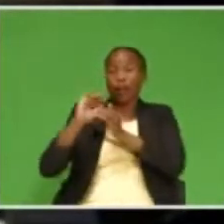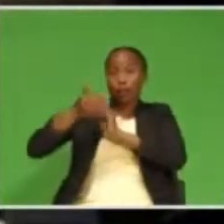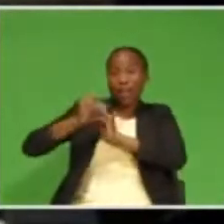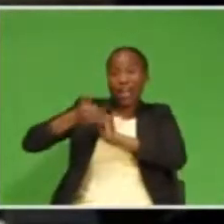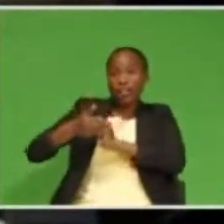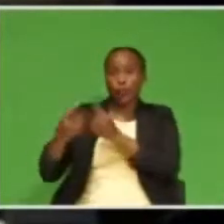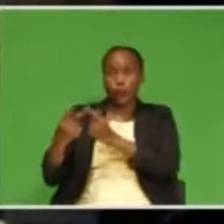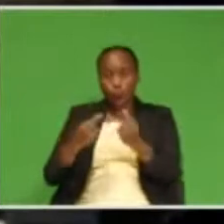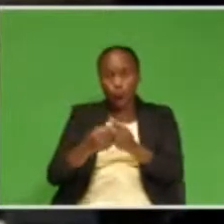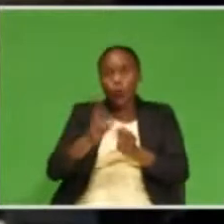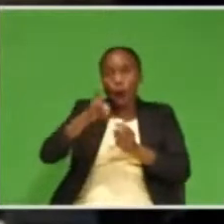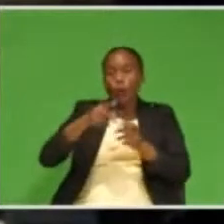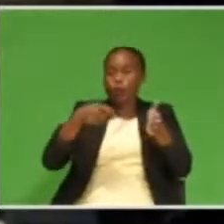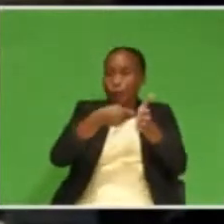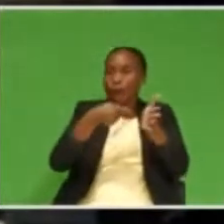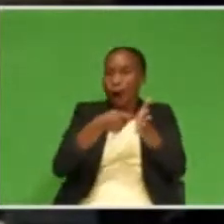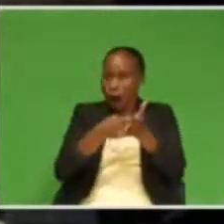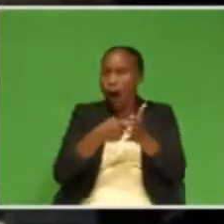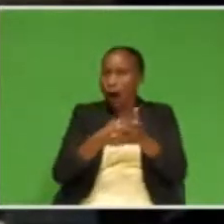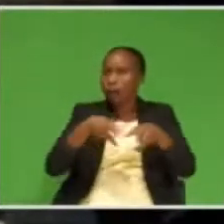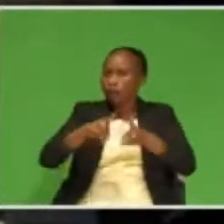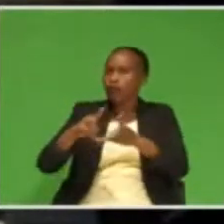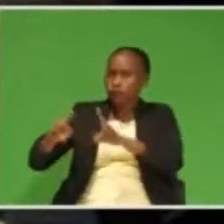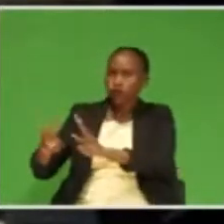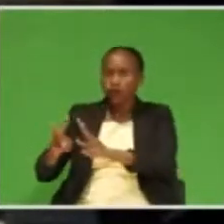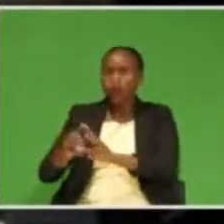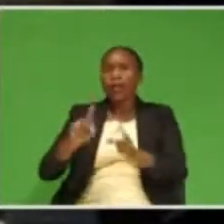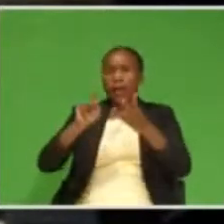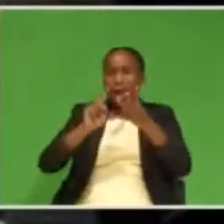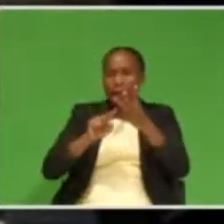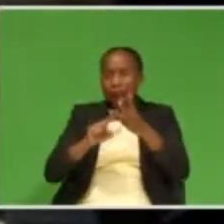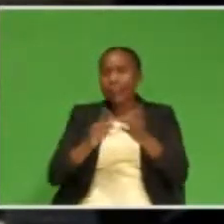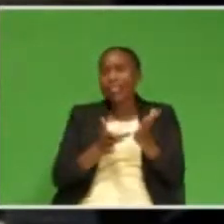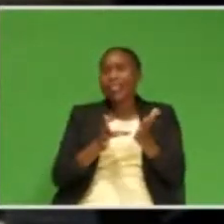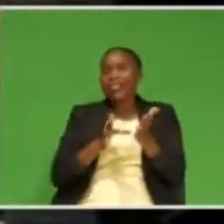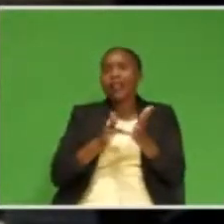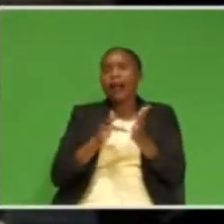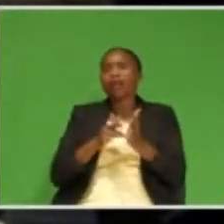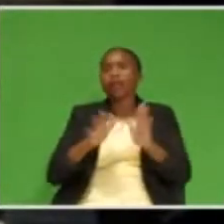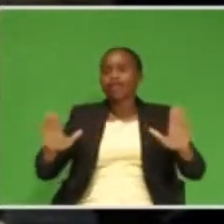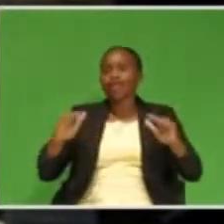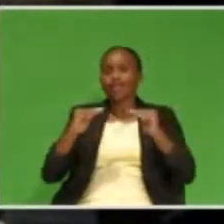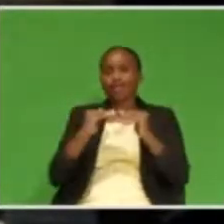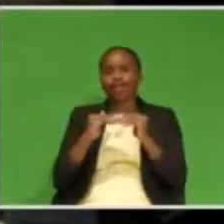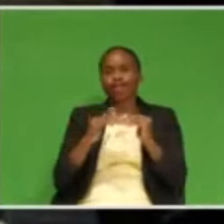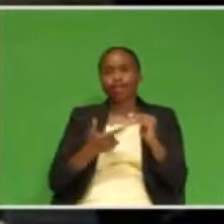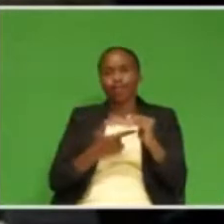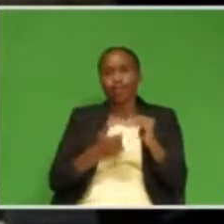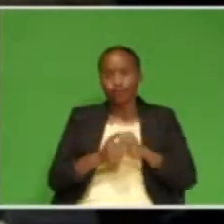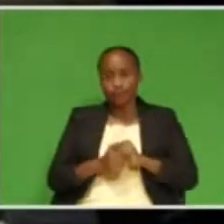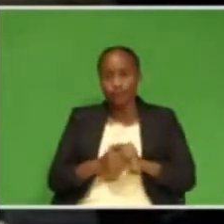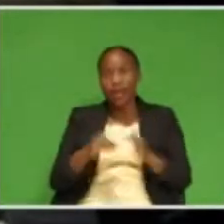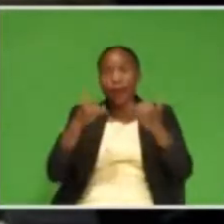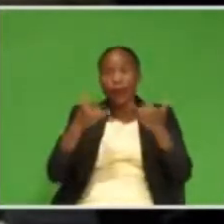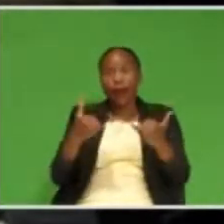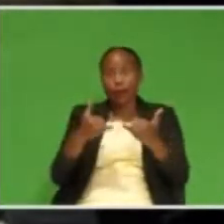as well as procurement principles and technical standards. Now, the Auditor